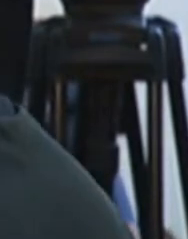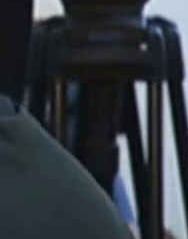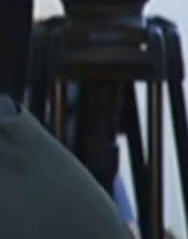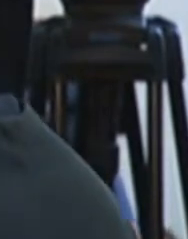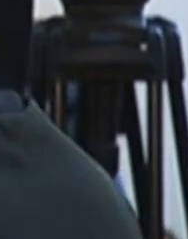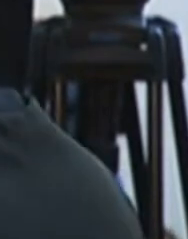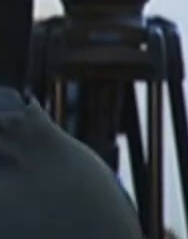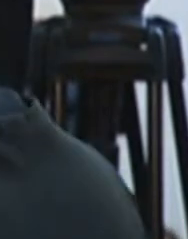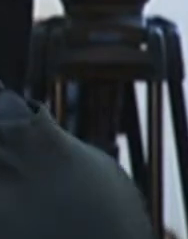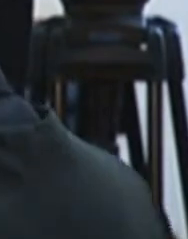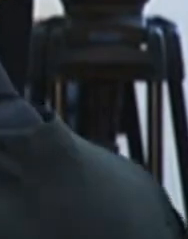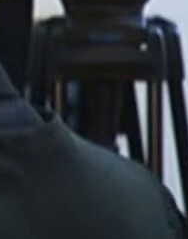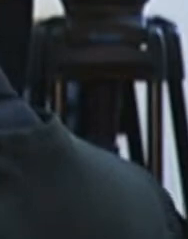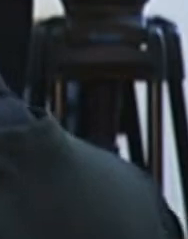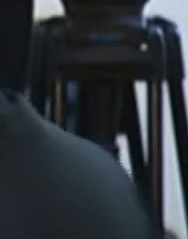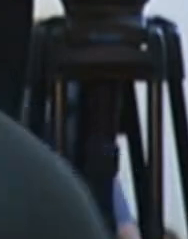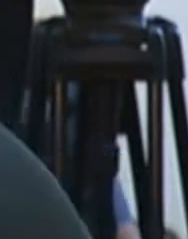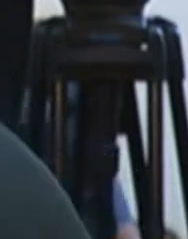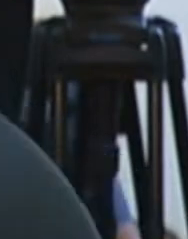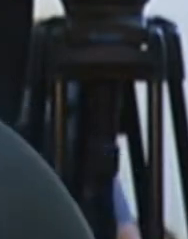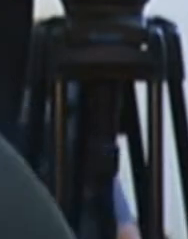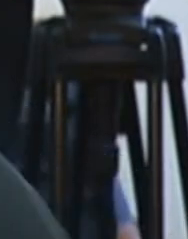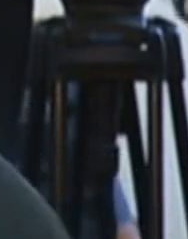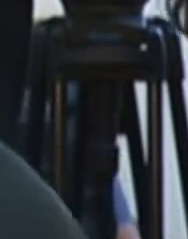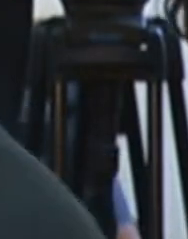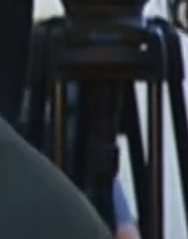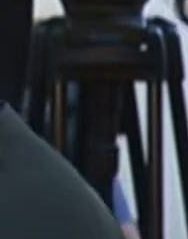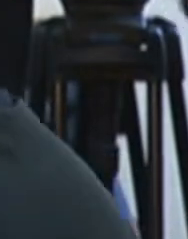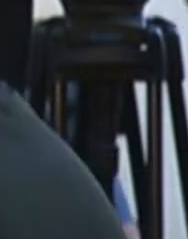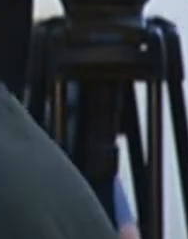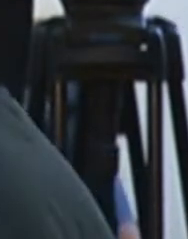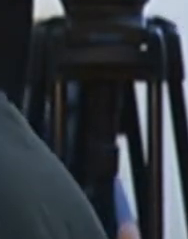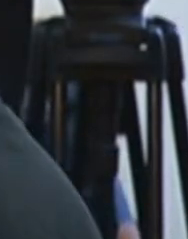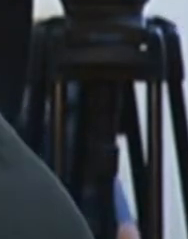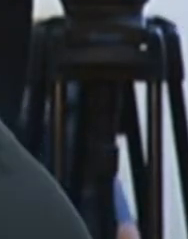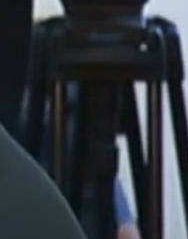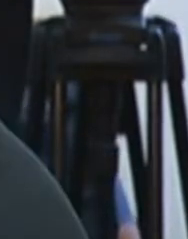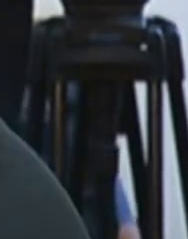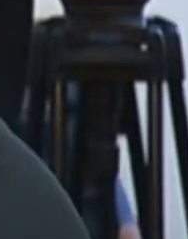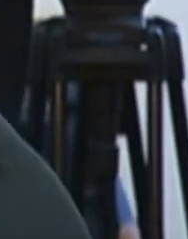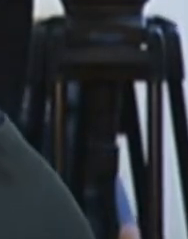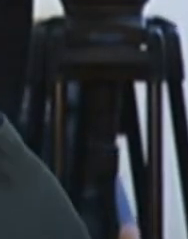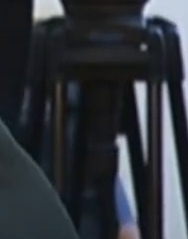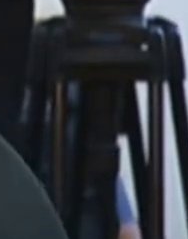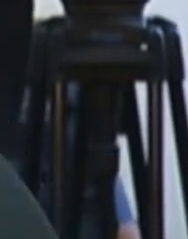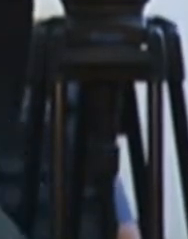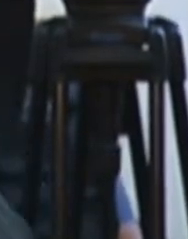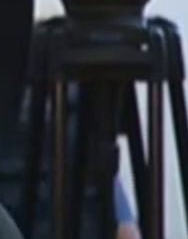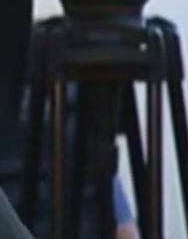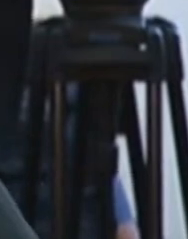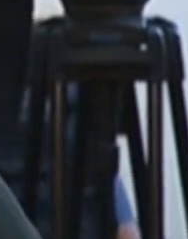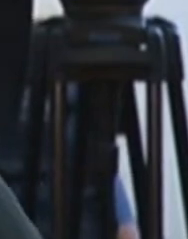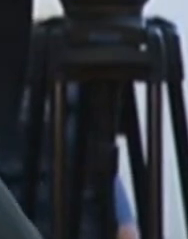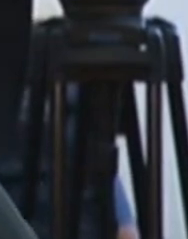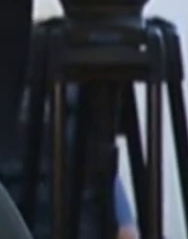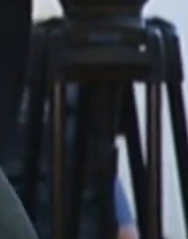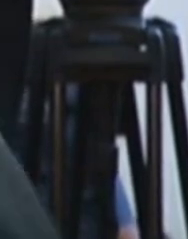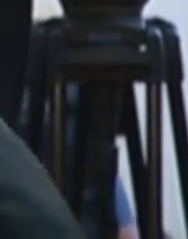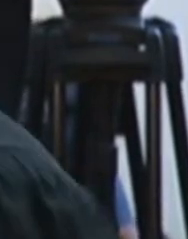remand. And we are dealing with people, Your Worship, here. We have got all the